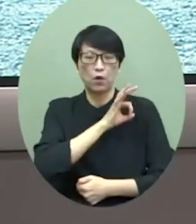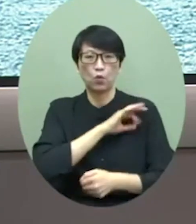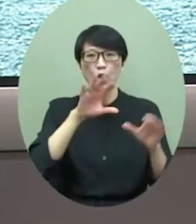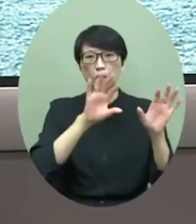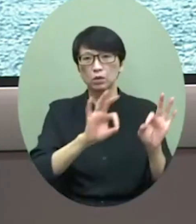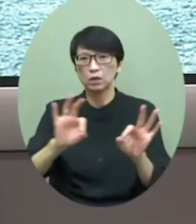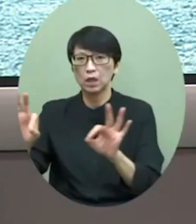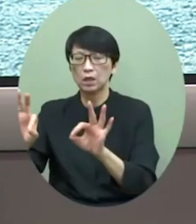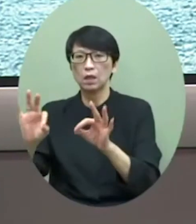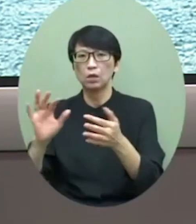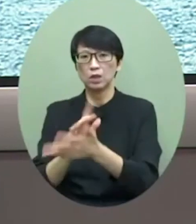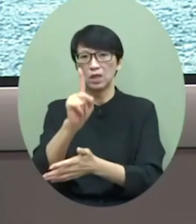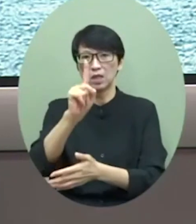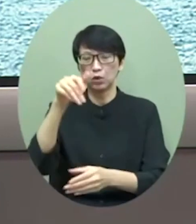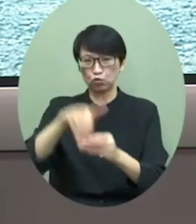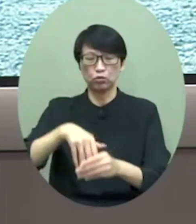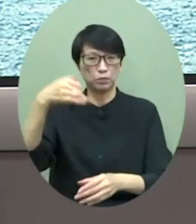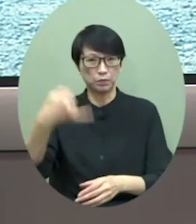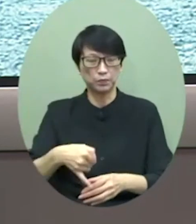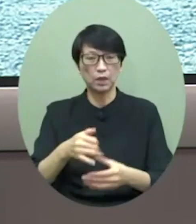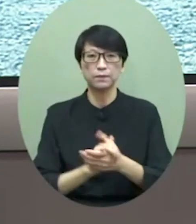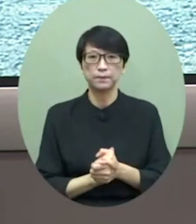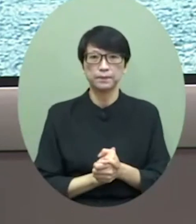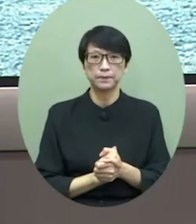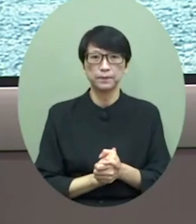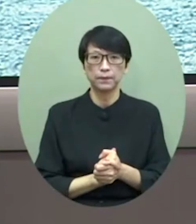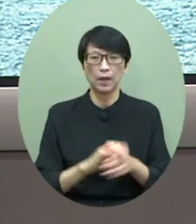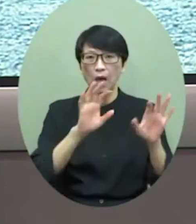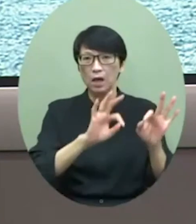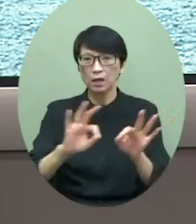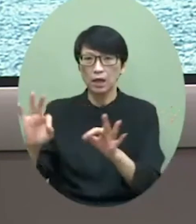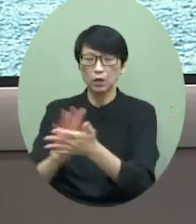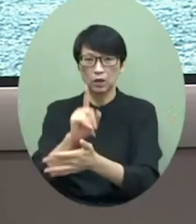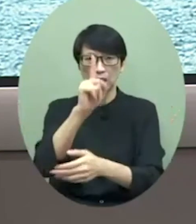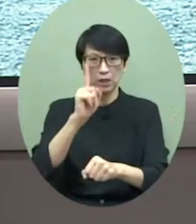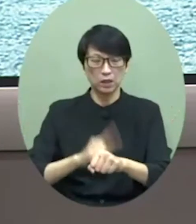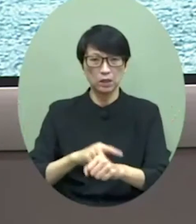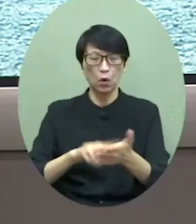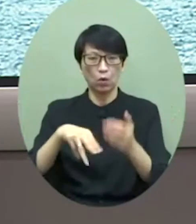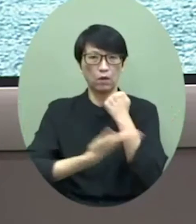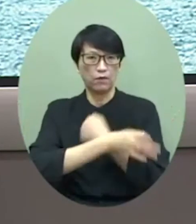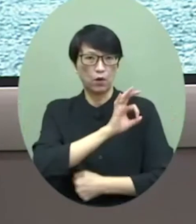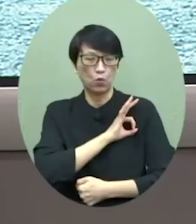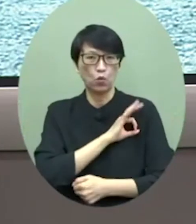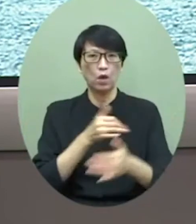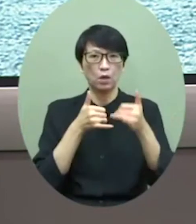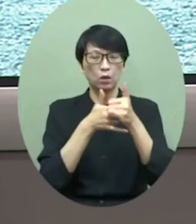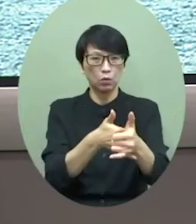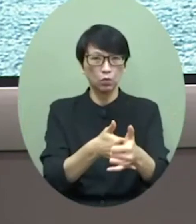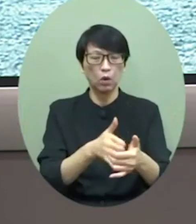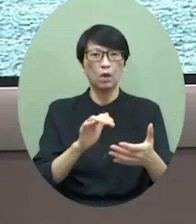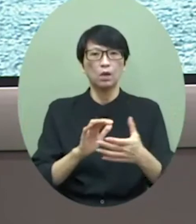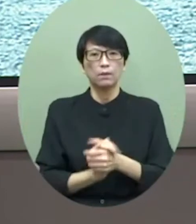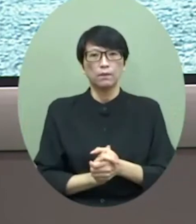we have done a detailed analysis of the Legislative Council Ordinance. It won't allow us to postpone the election by 1